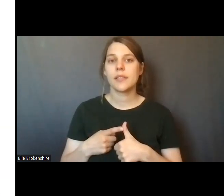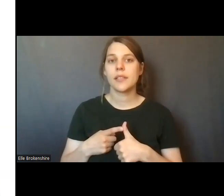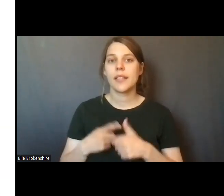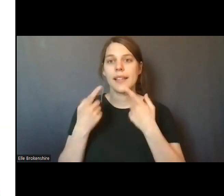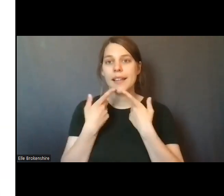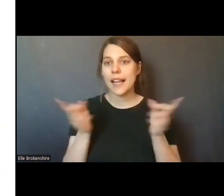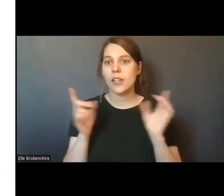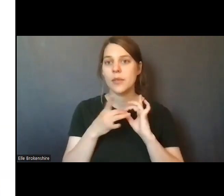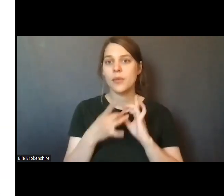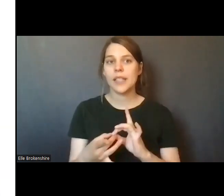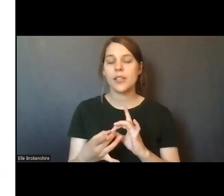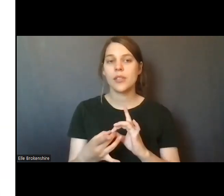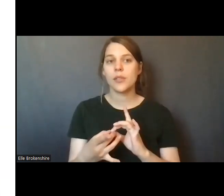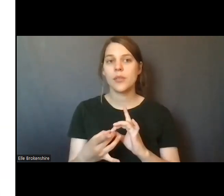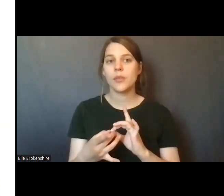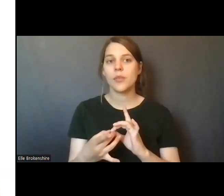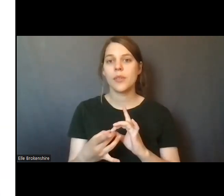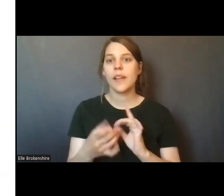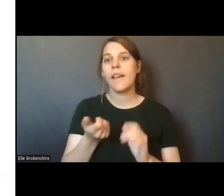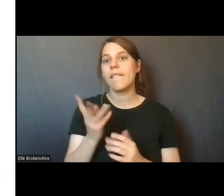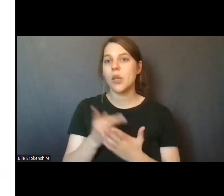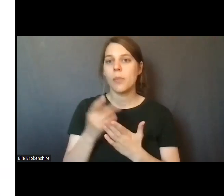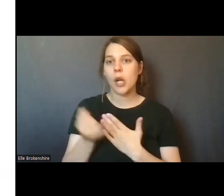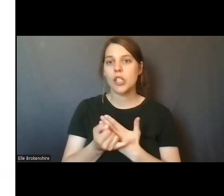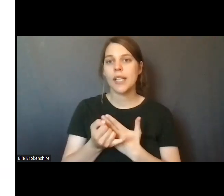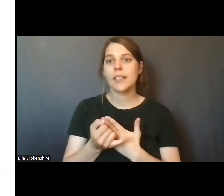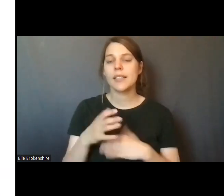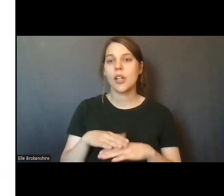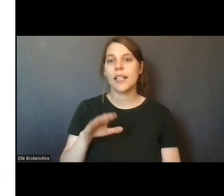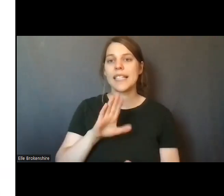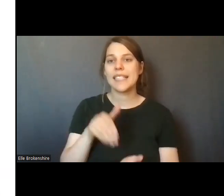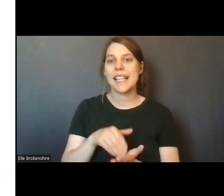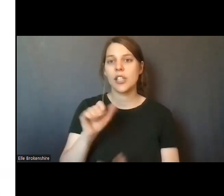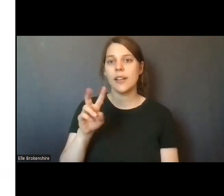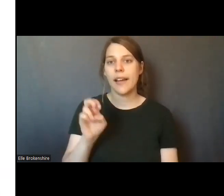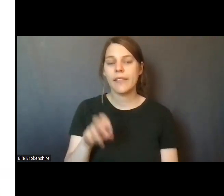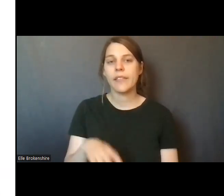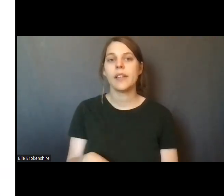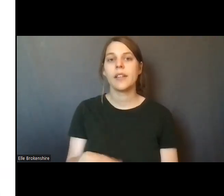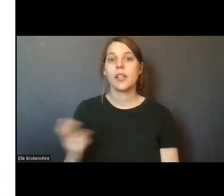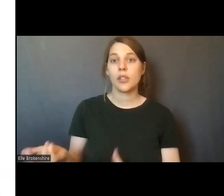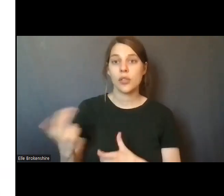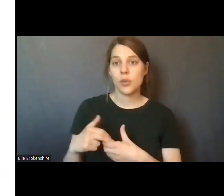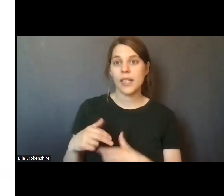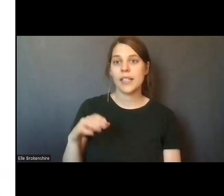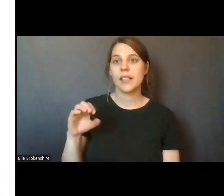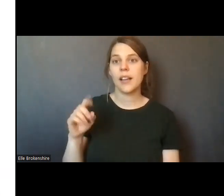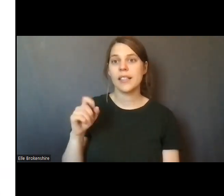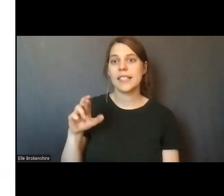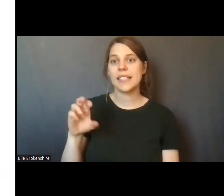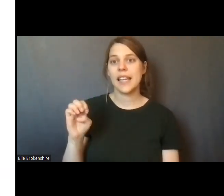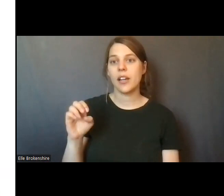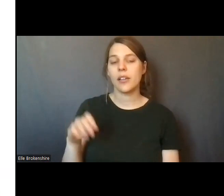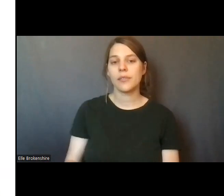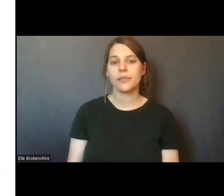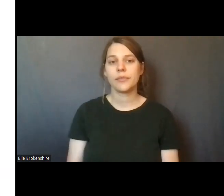announcements related to a few projects in Center Avenue, and joining us for that will be Austere to Clay.